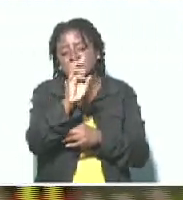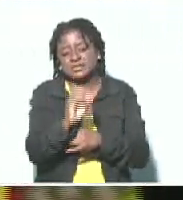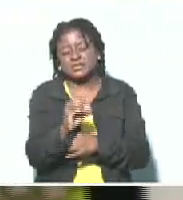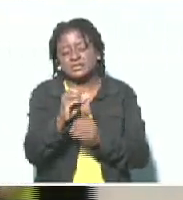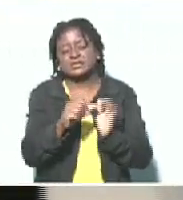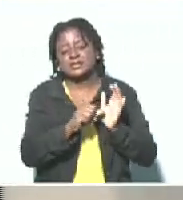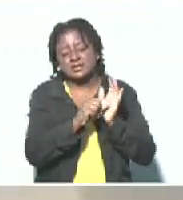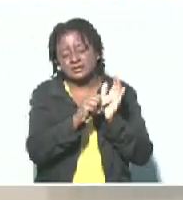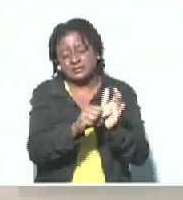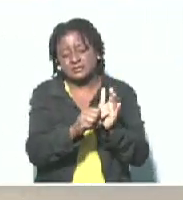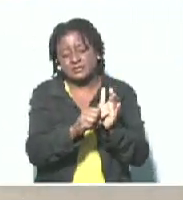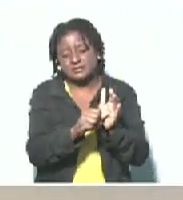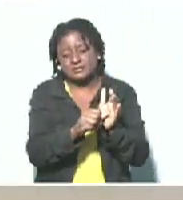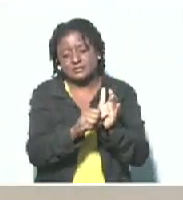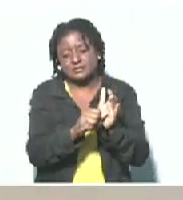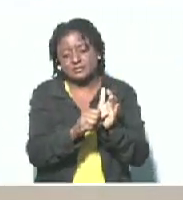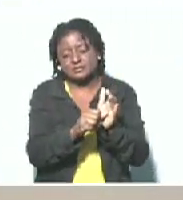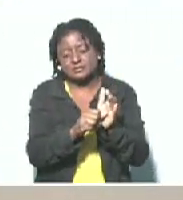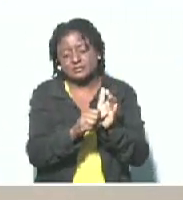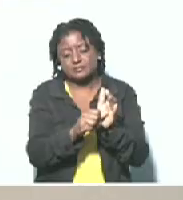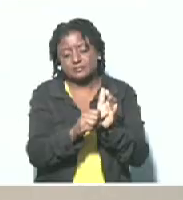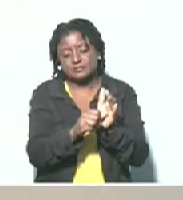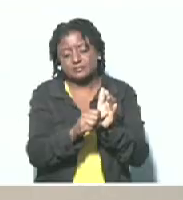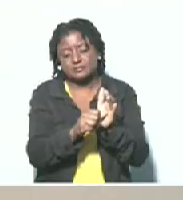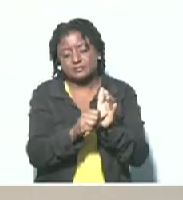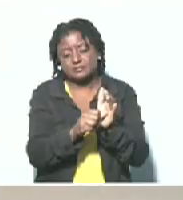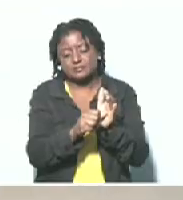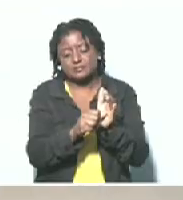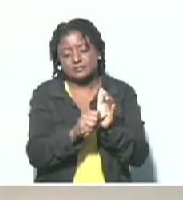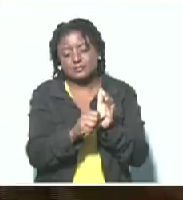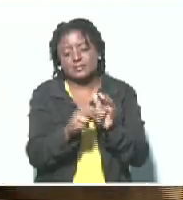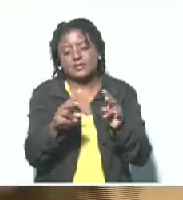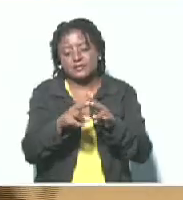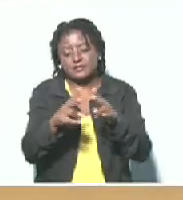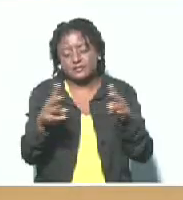show, featuring a vast variety of works,